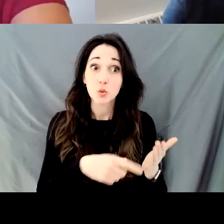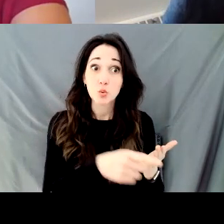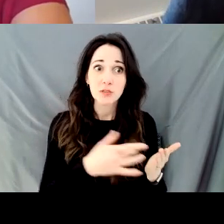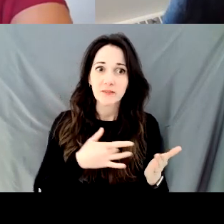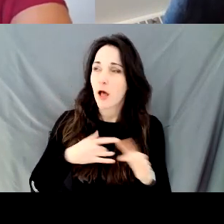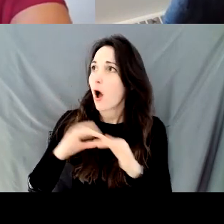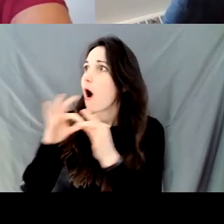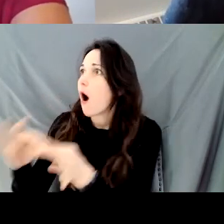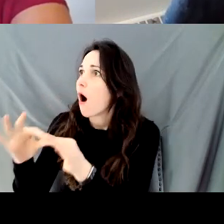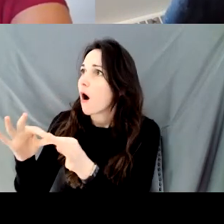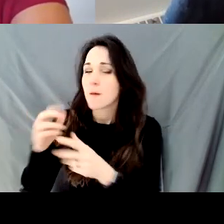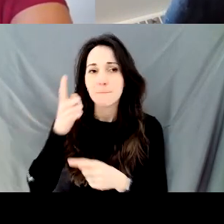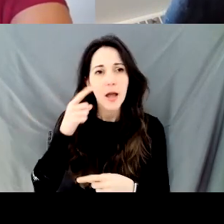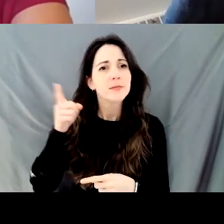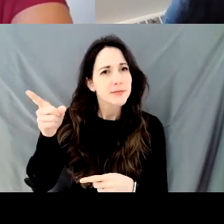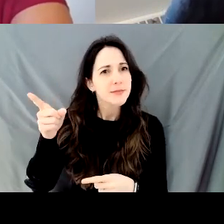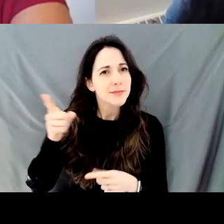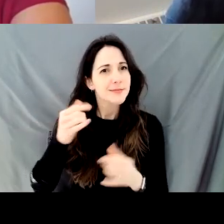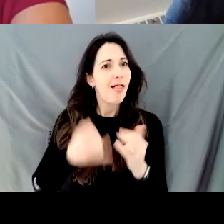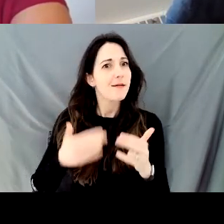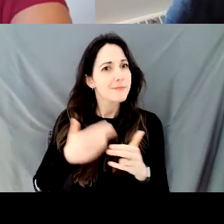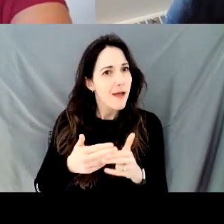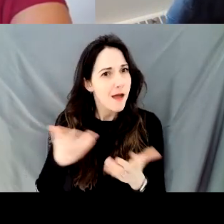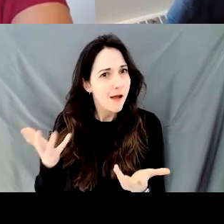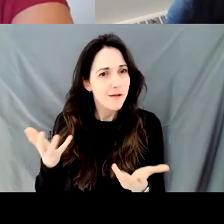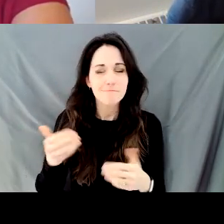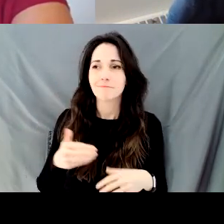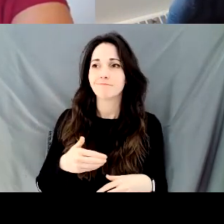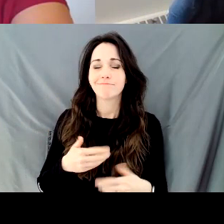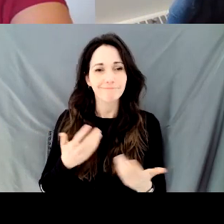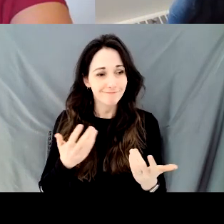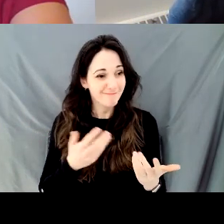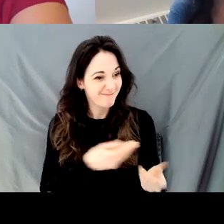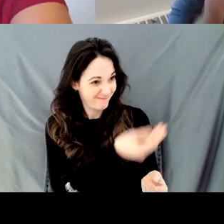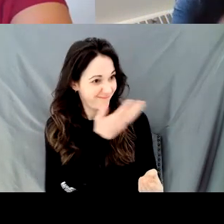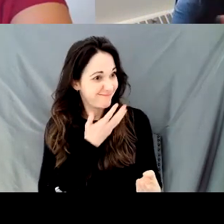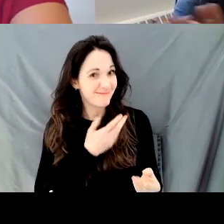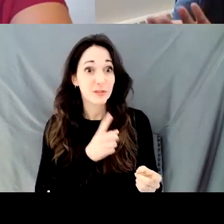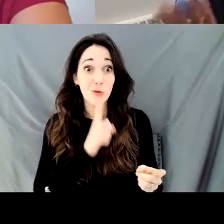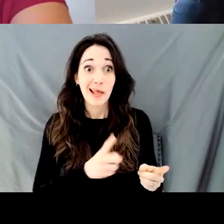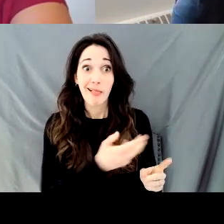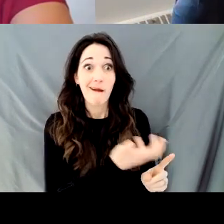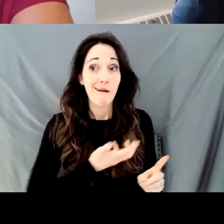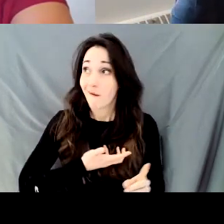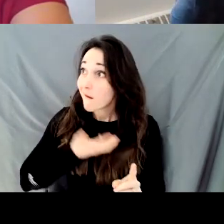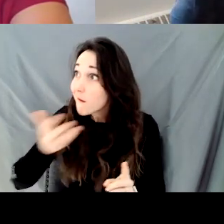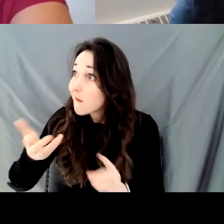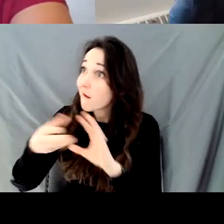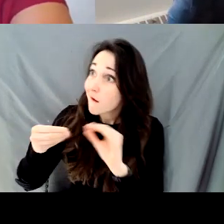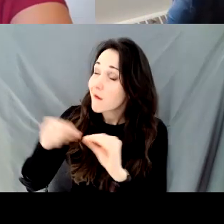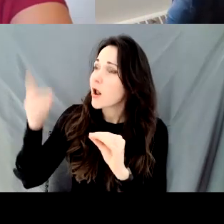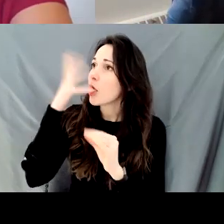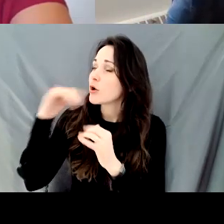those spots, right? And I know students can be really real with me because they're like, oh, she gets it, like she looks like